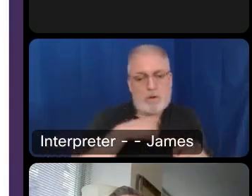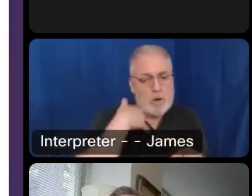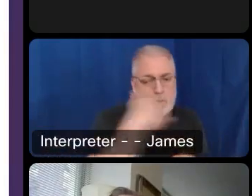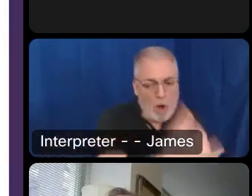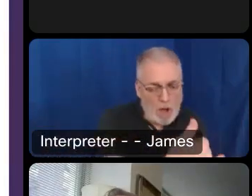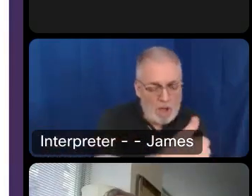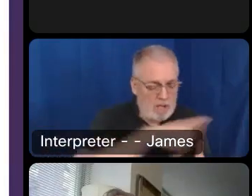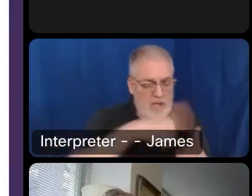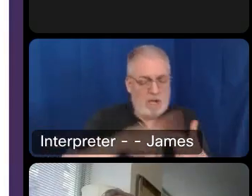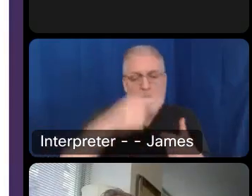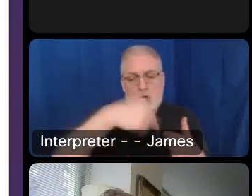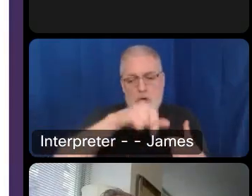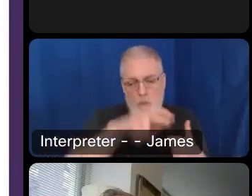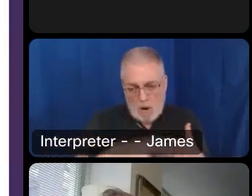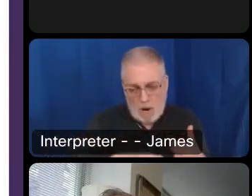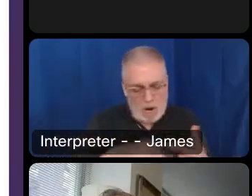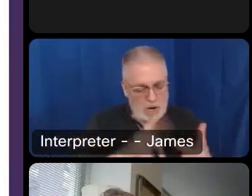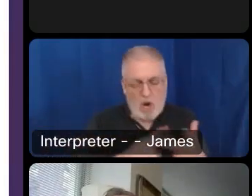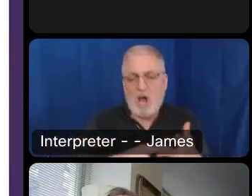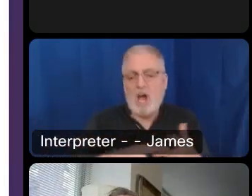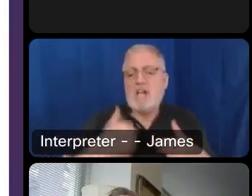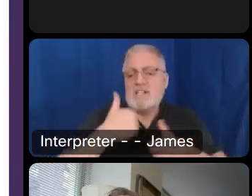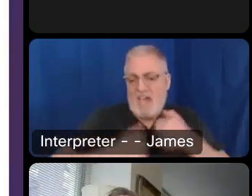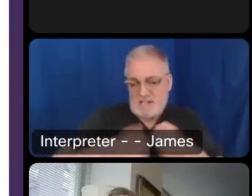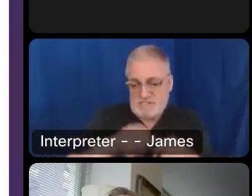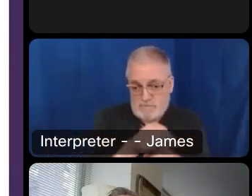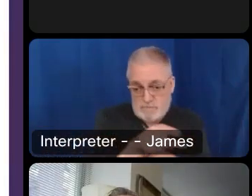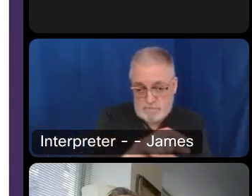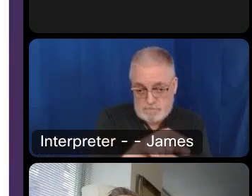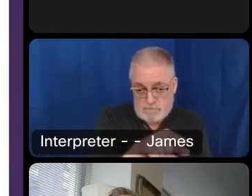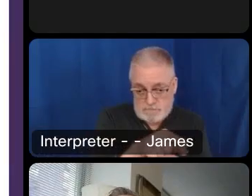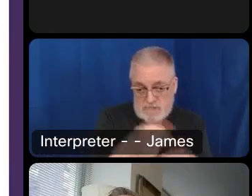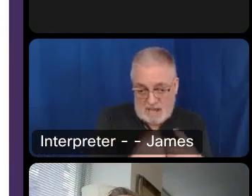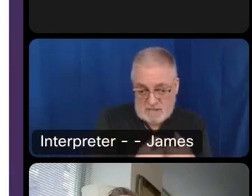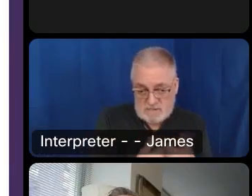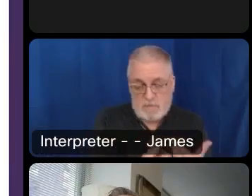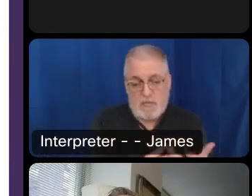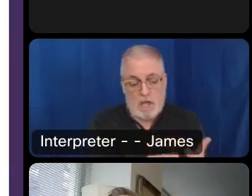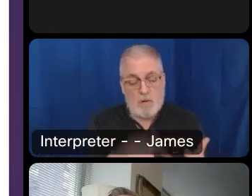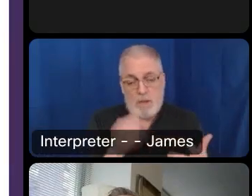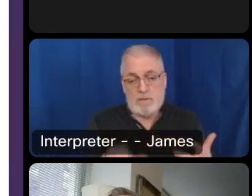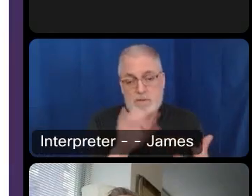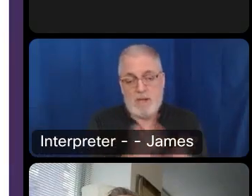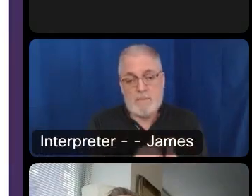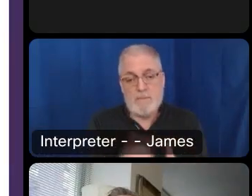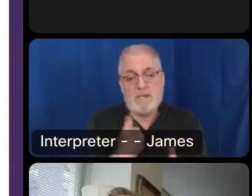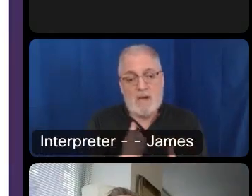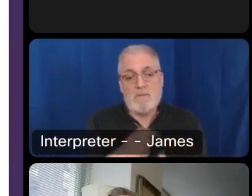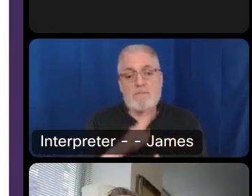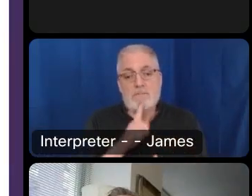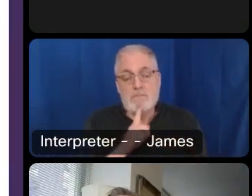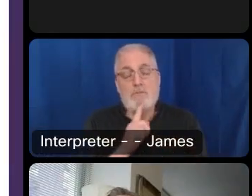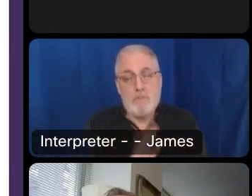code. And we were able to effectively do that. Like, I was literally in the mountains